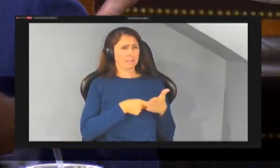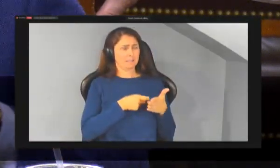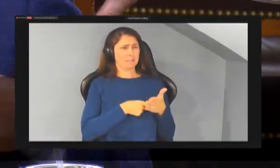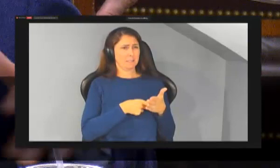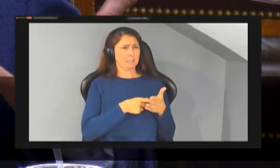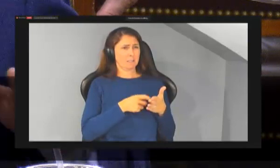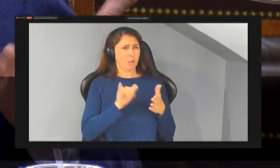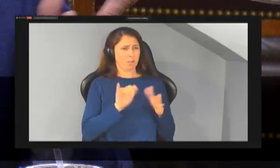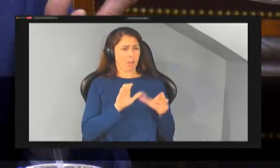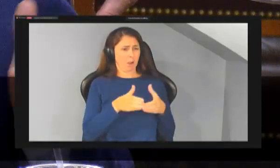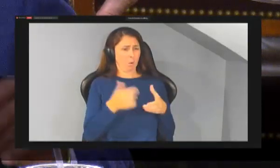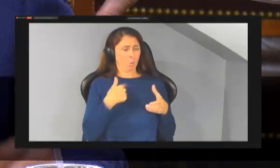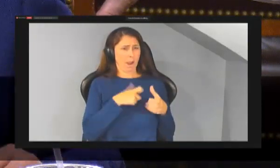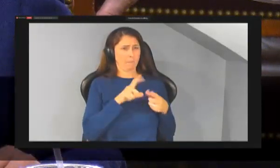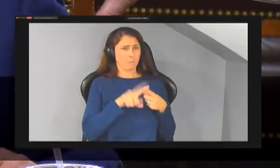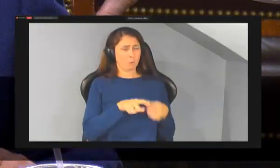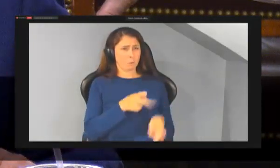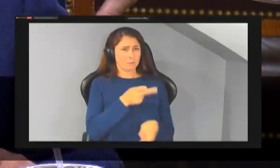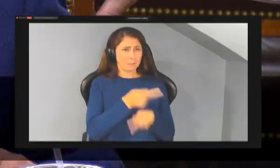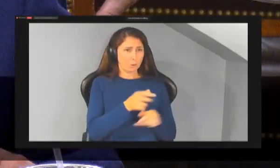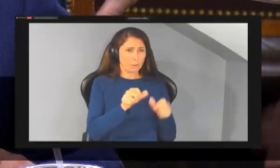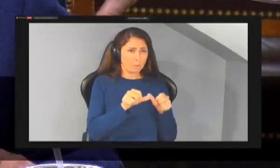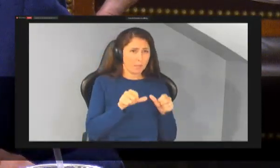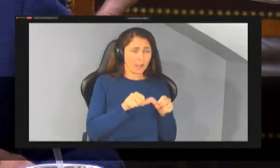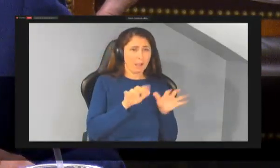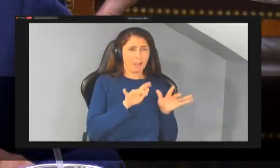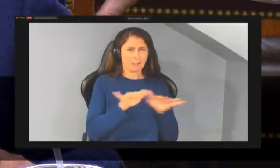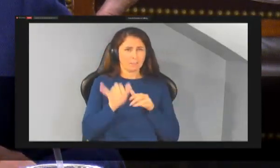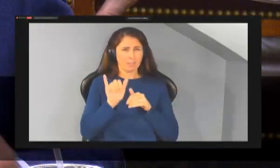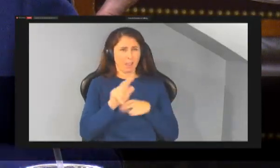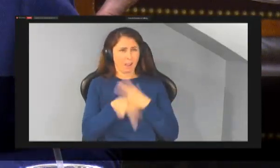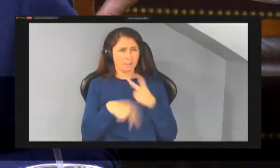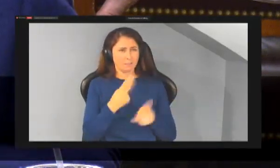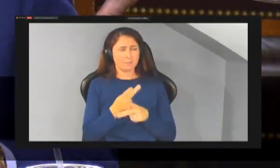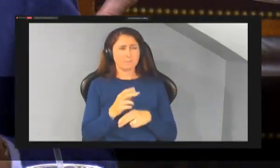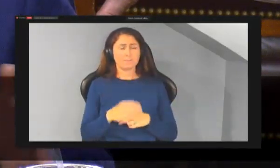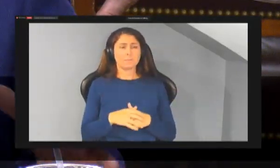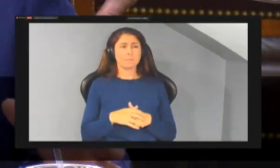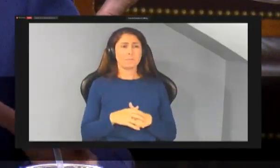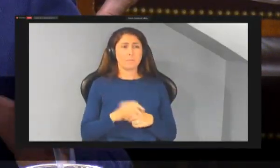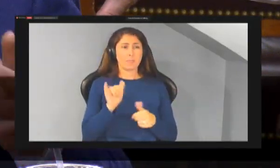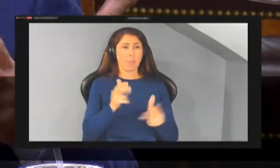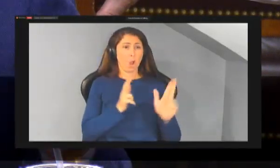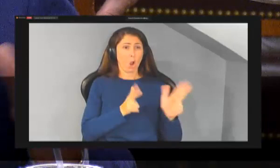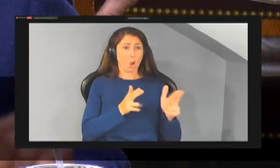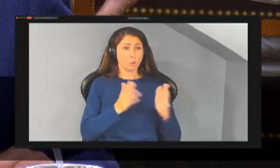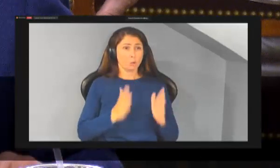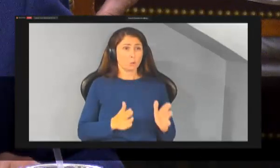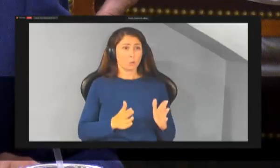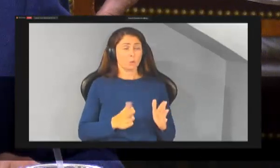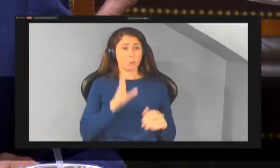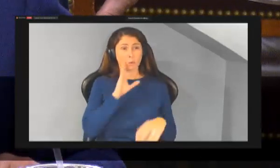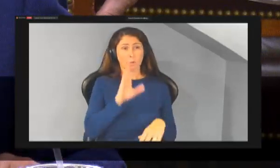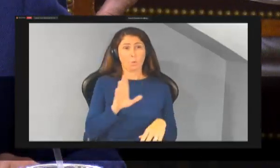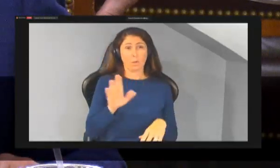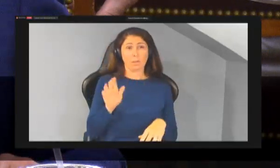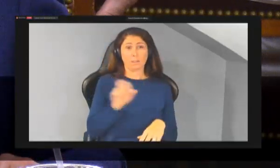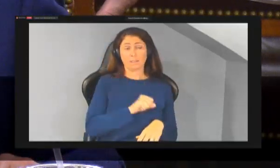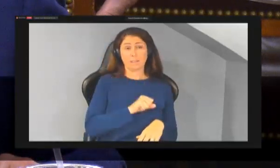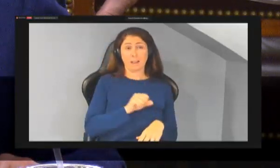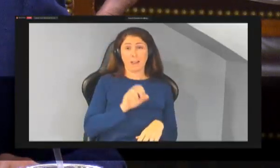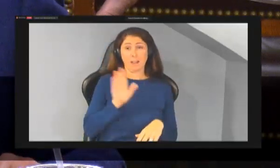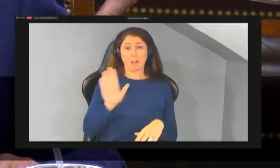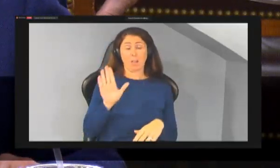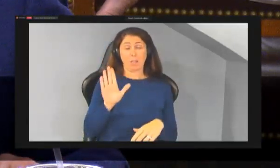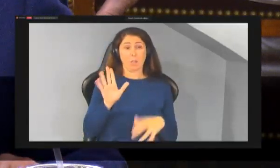have to secure the place and mm-hmm. you know, things of that nature. The hunters, I believe, will take their game and process